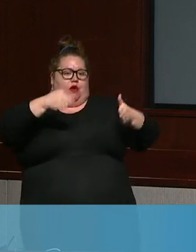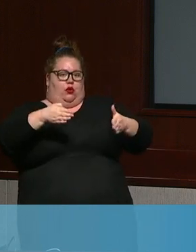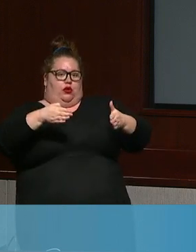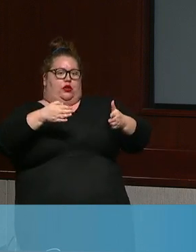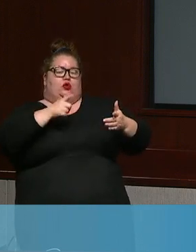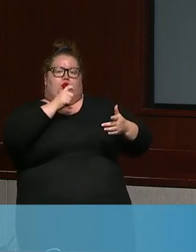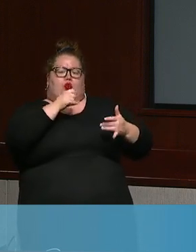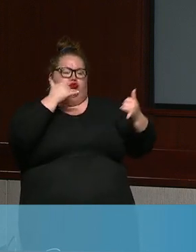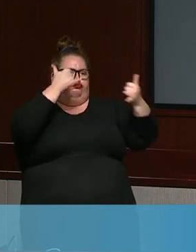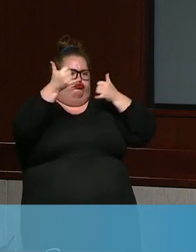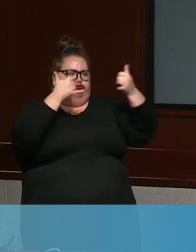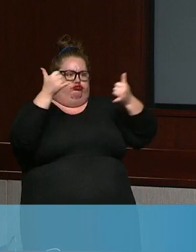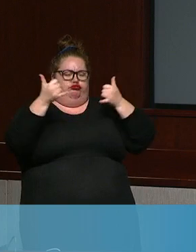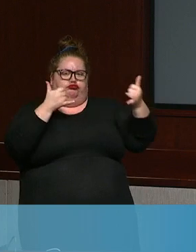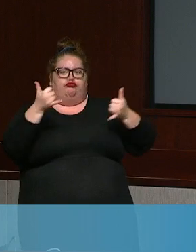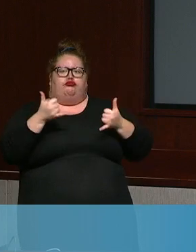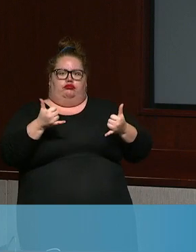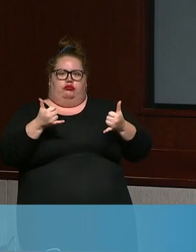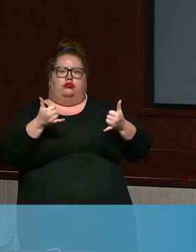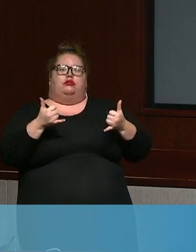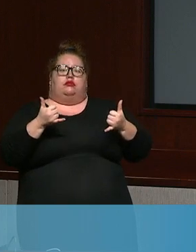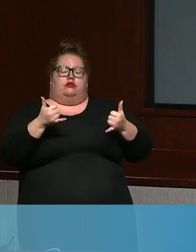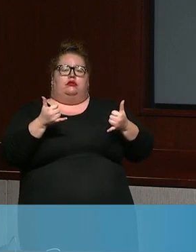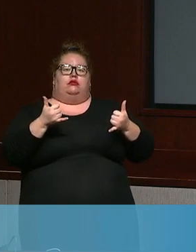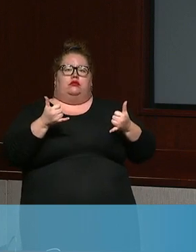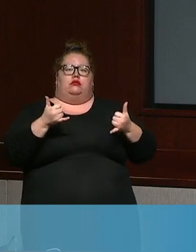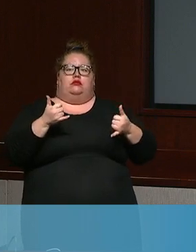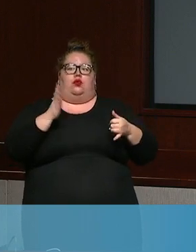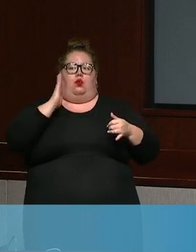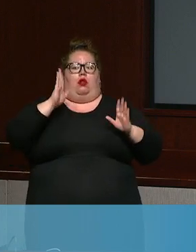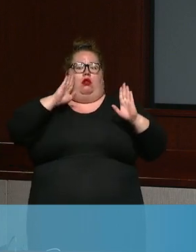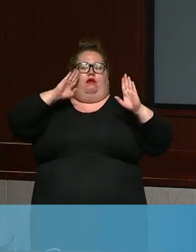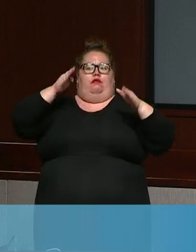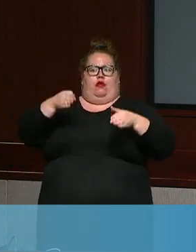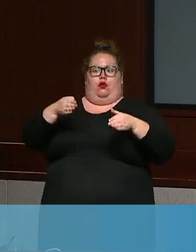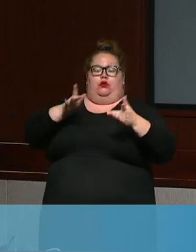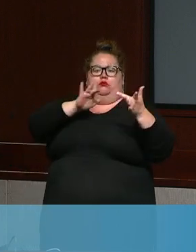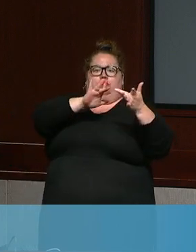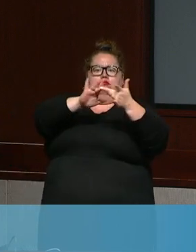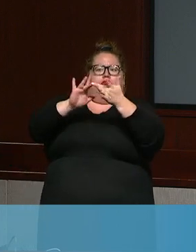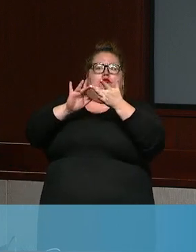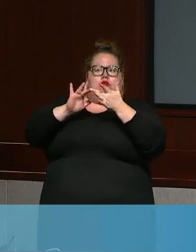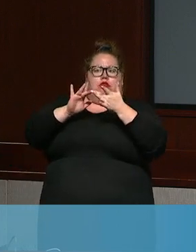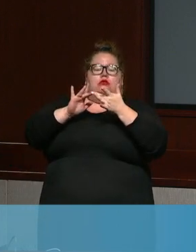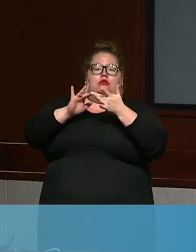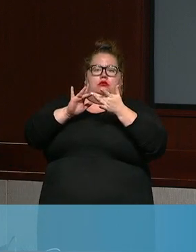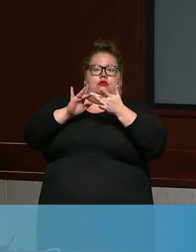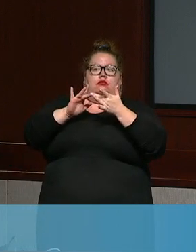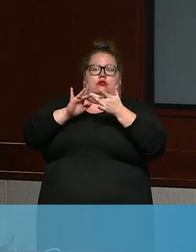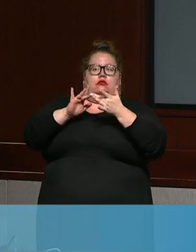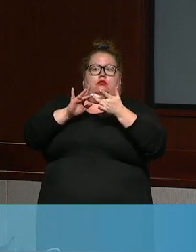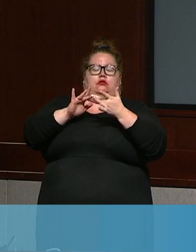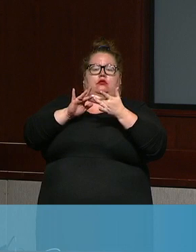doing callbacks. We're going to be primarily focused on contacting